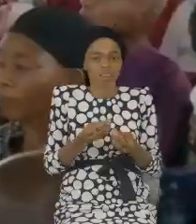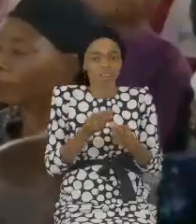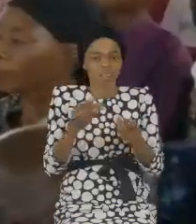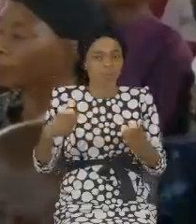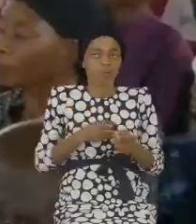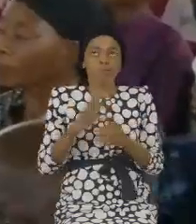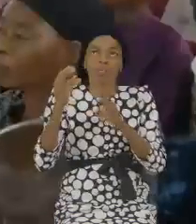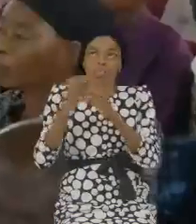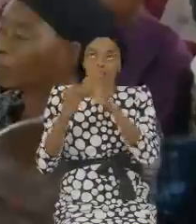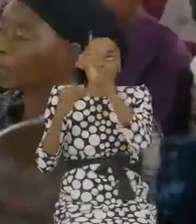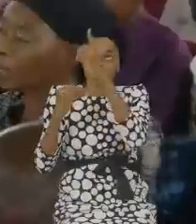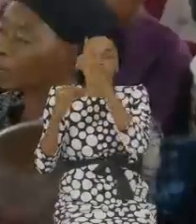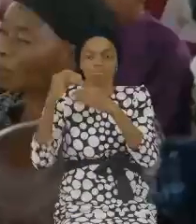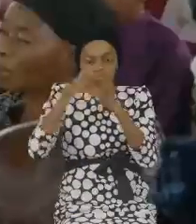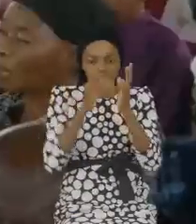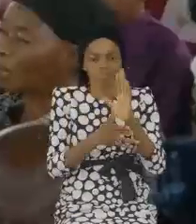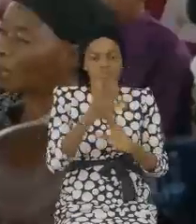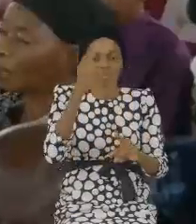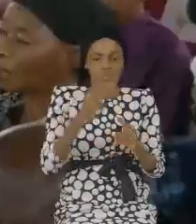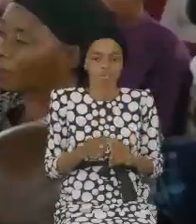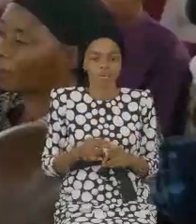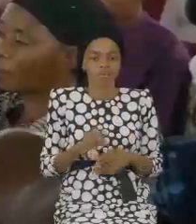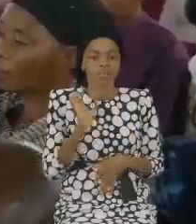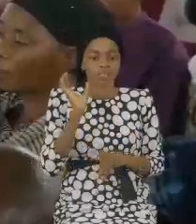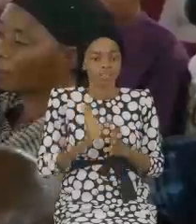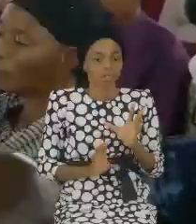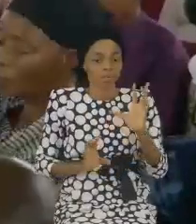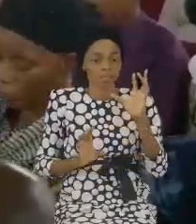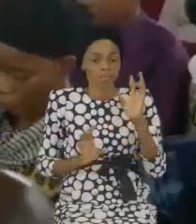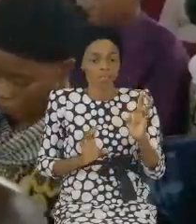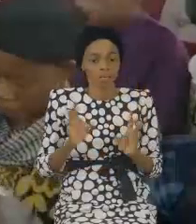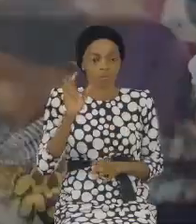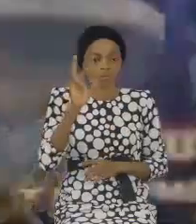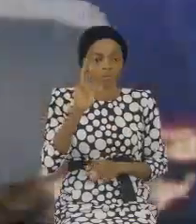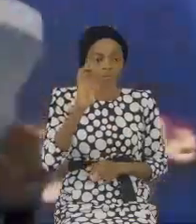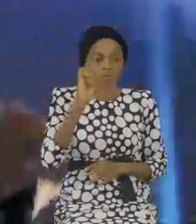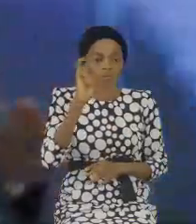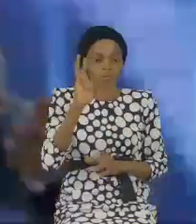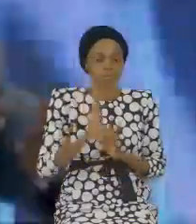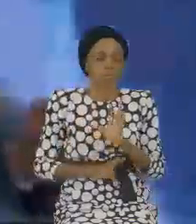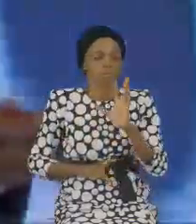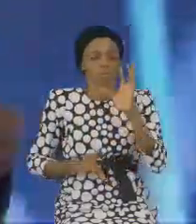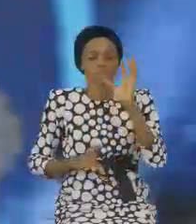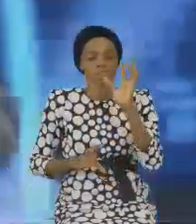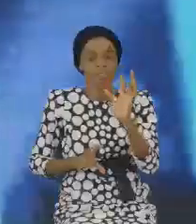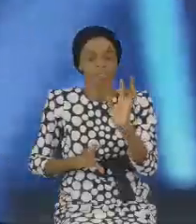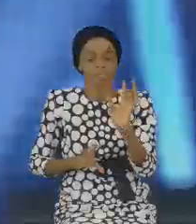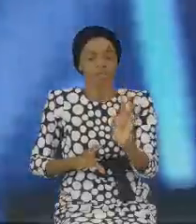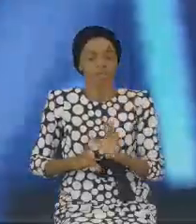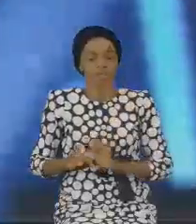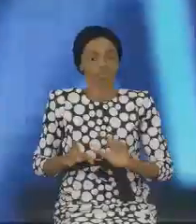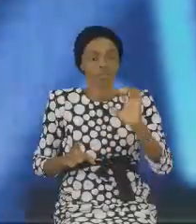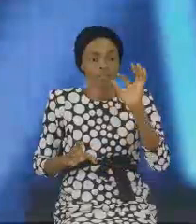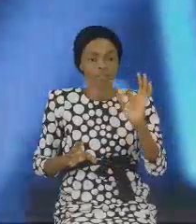there in Jesus' name. Look at chapter 7, Revelation chapter 7, and I'm reading from verse 9.